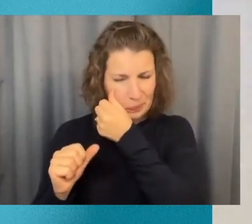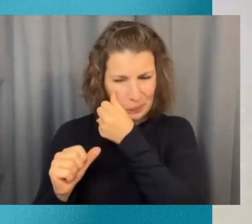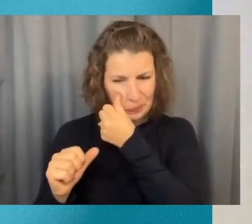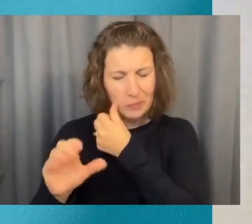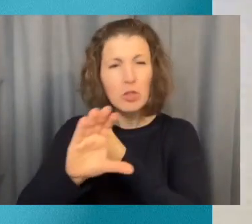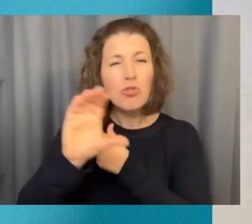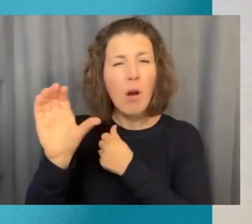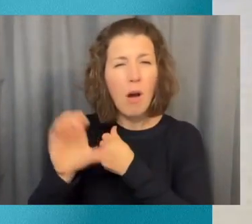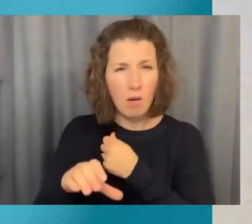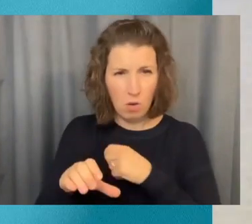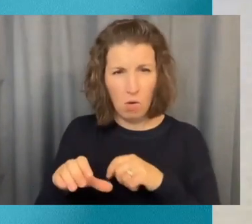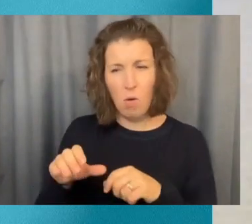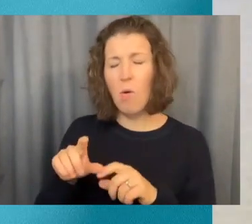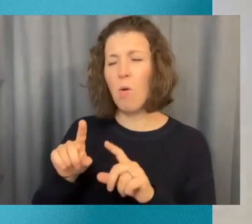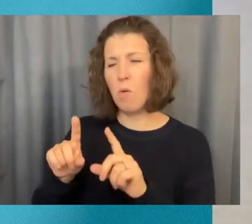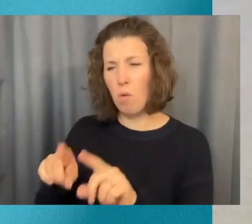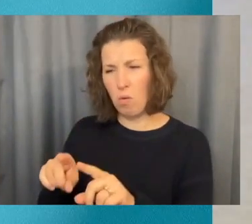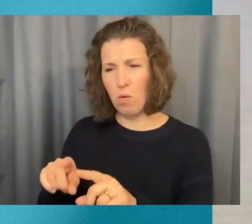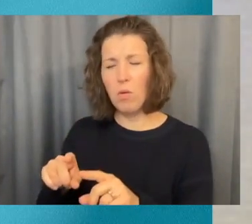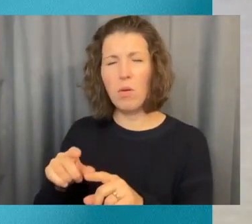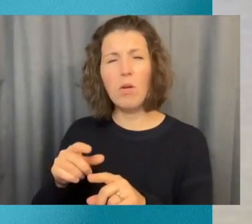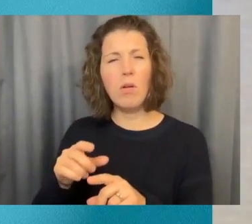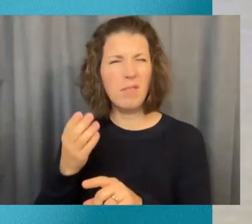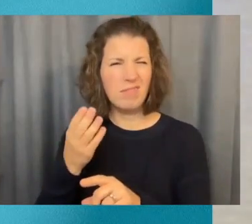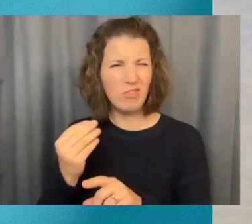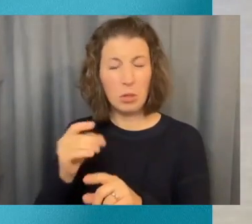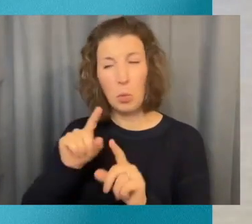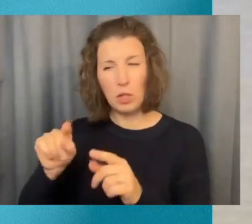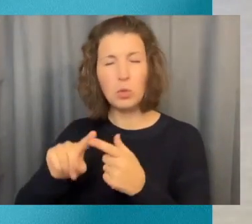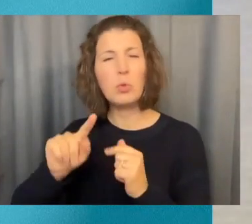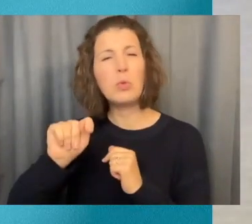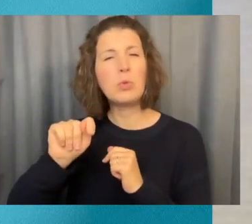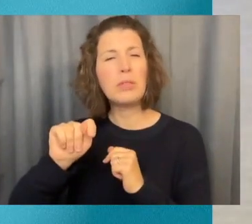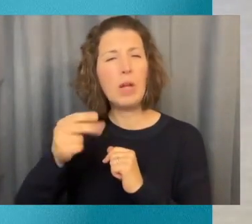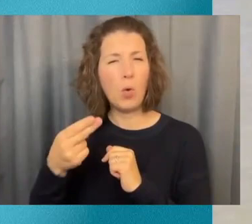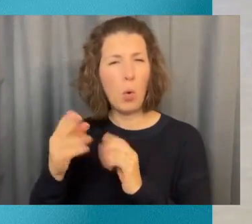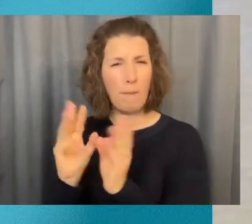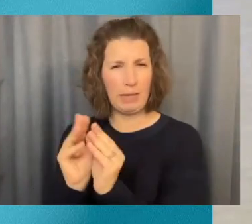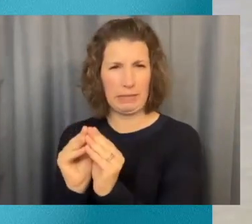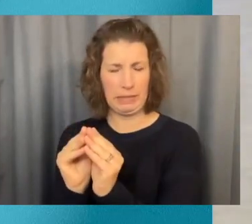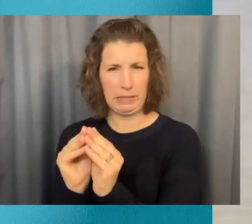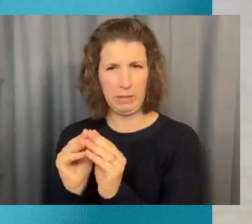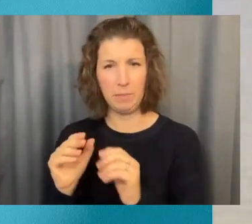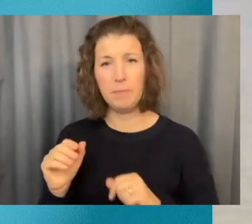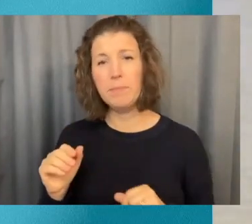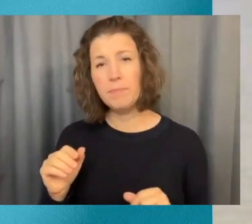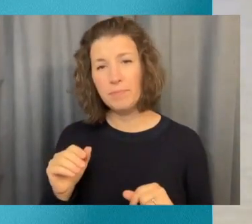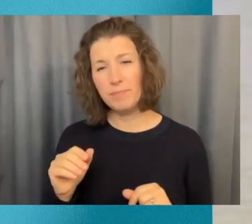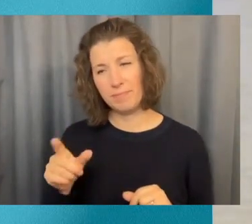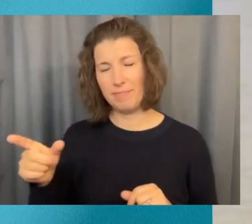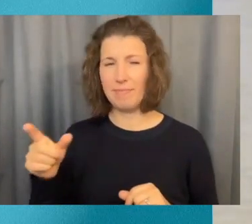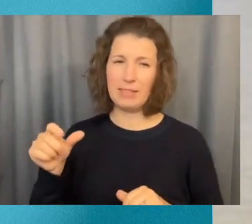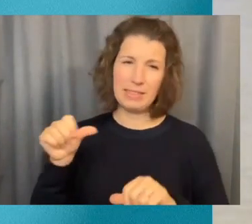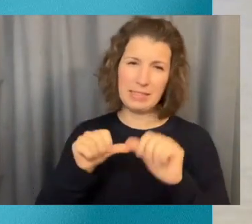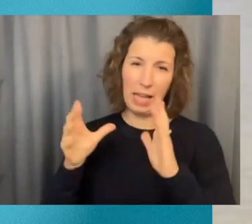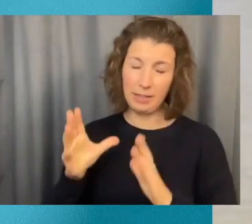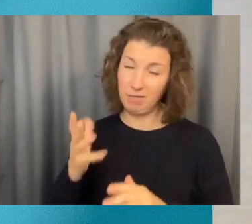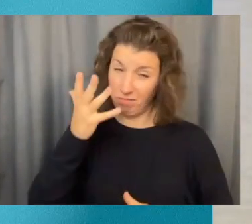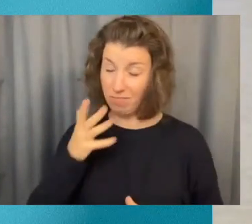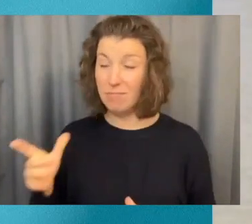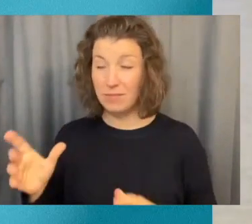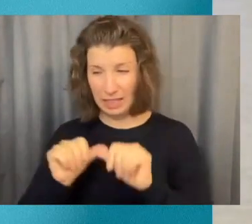me to a town hall meeting, and ultimately someone said, one of my scientists, is unfortunate, said,